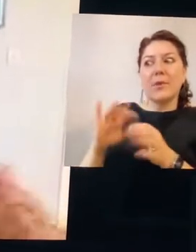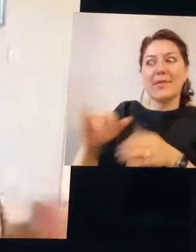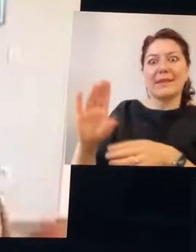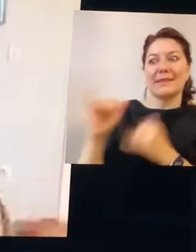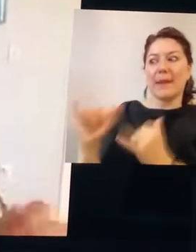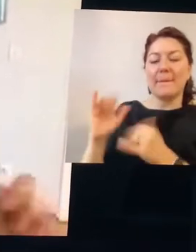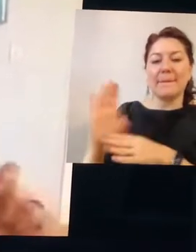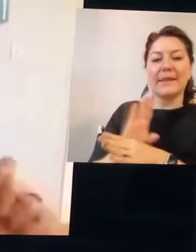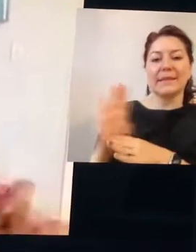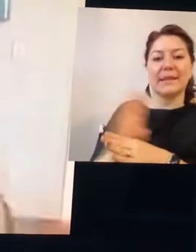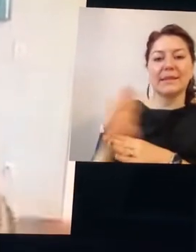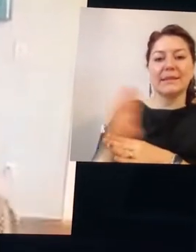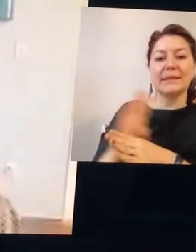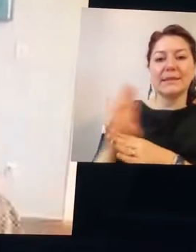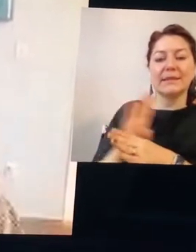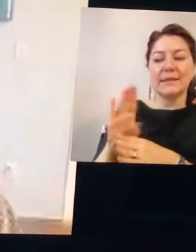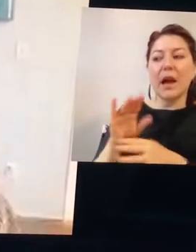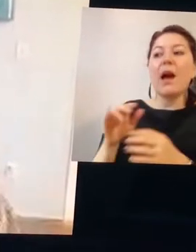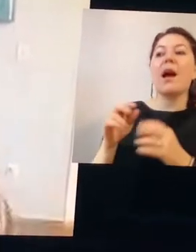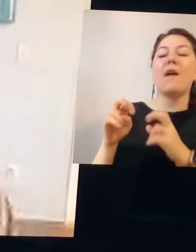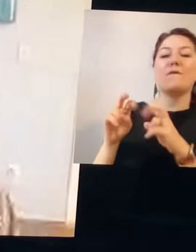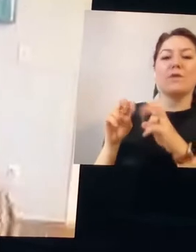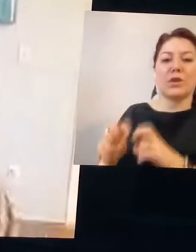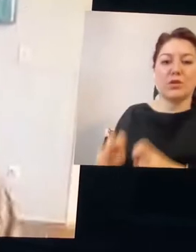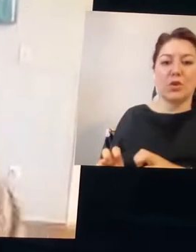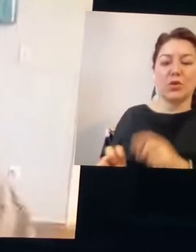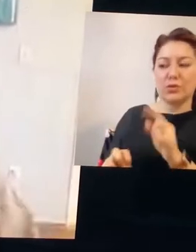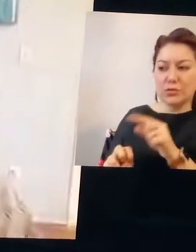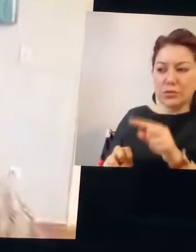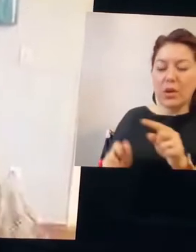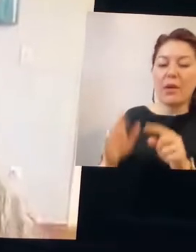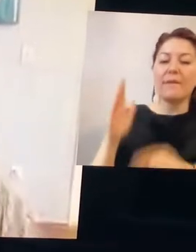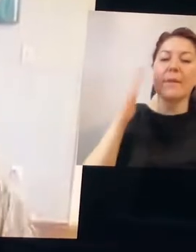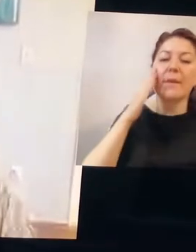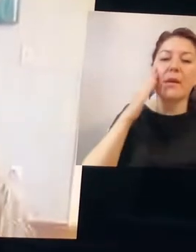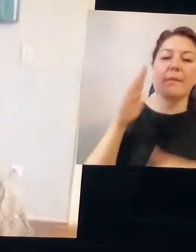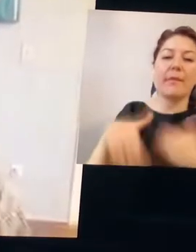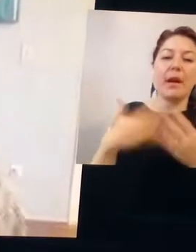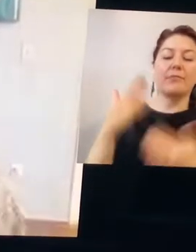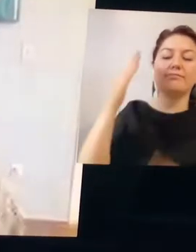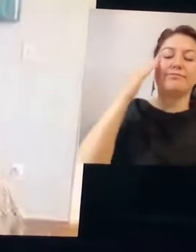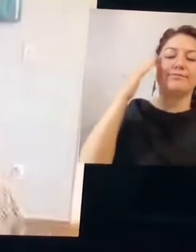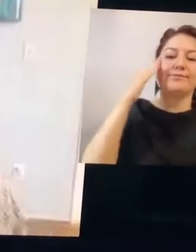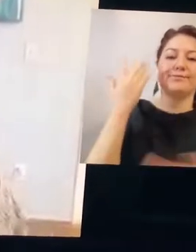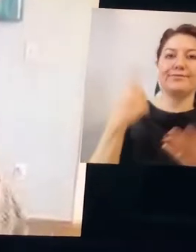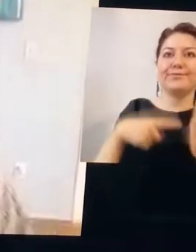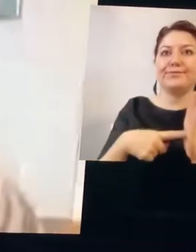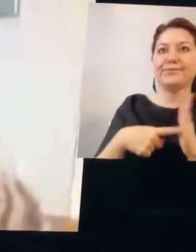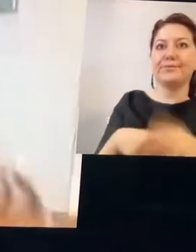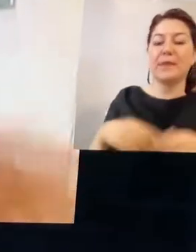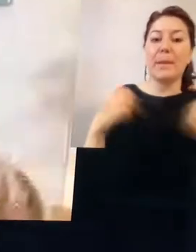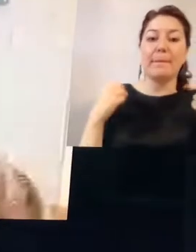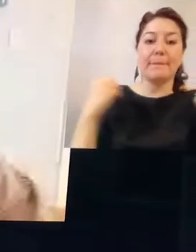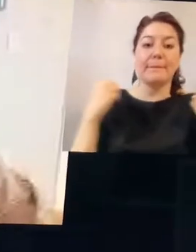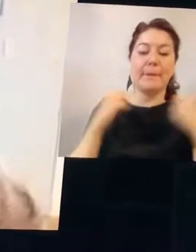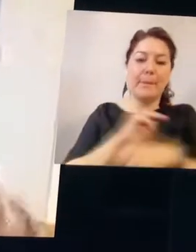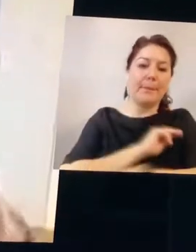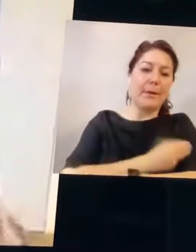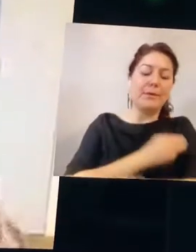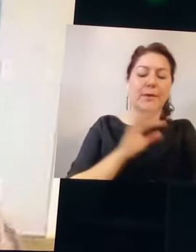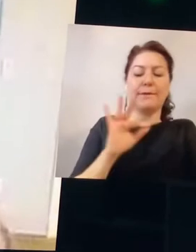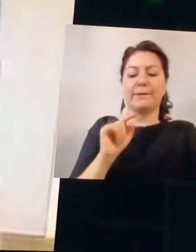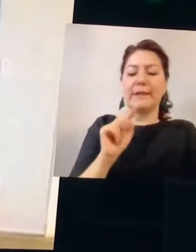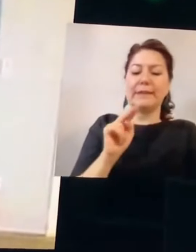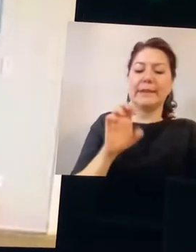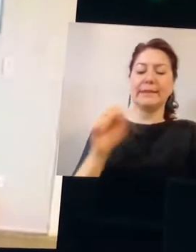also research and familiarize yourself with, you know, Muscle and Fitness, you know, Exercise Magazine, or, you know, Food